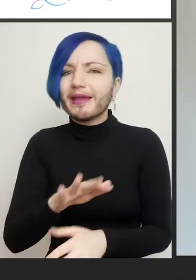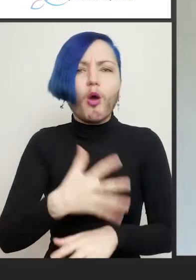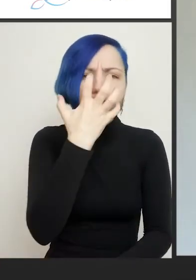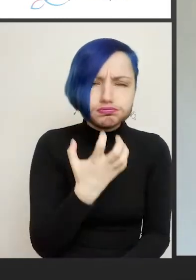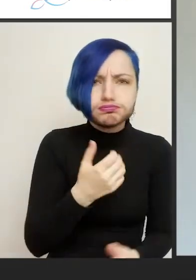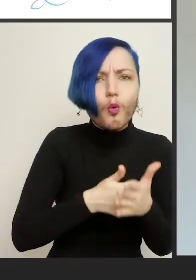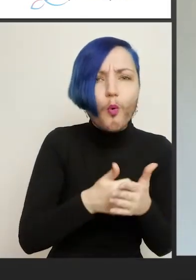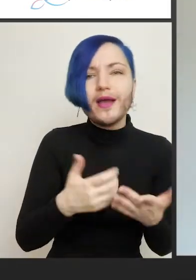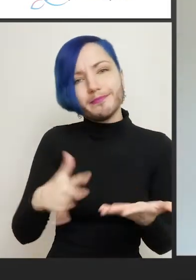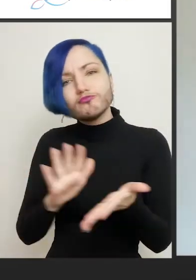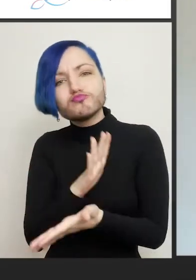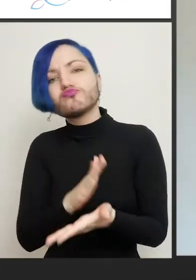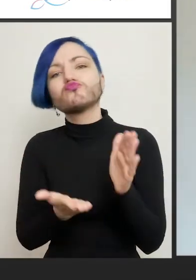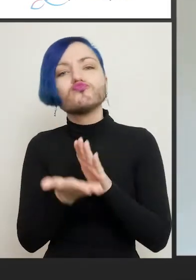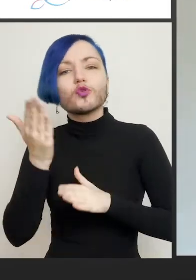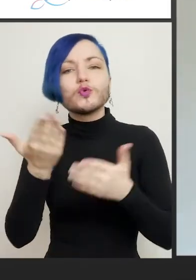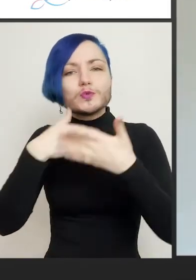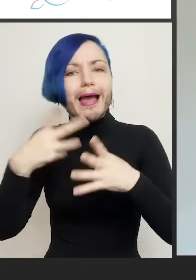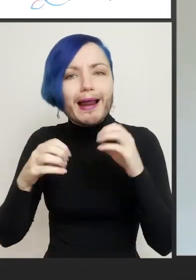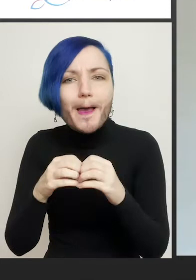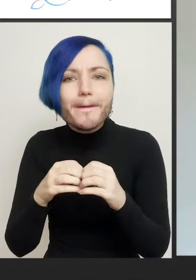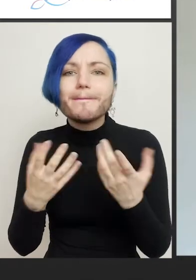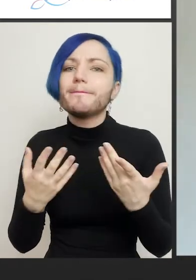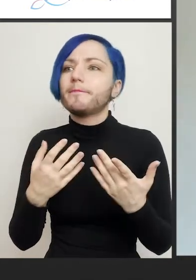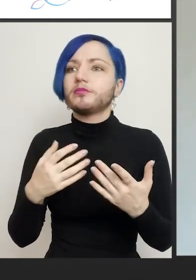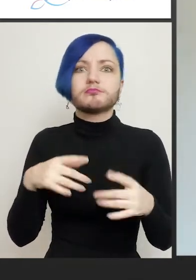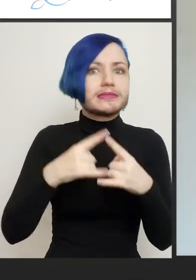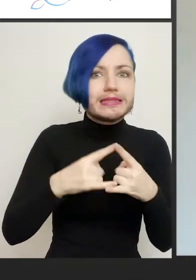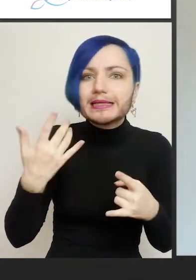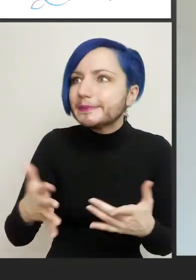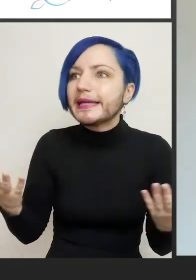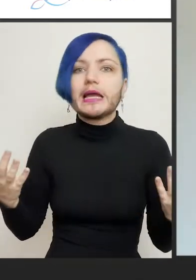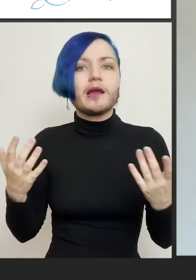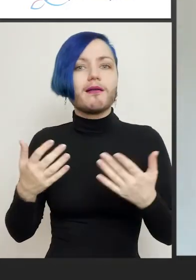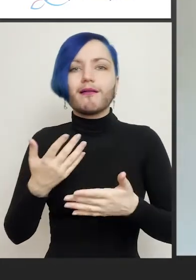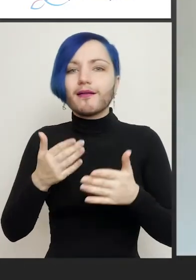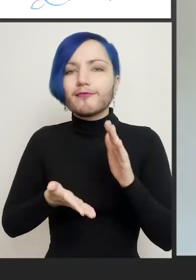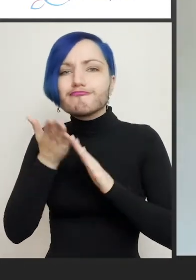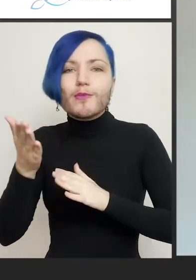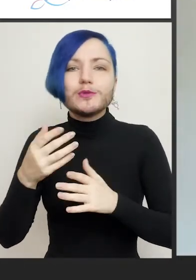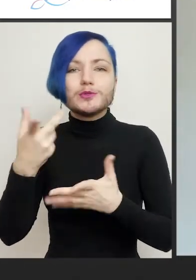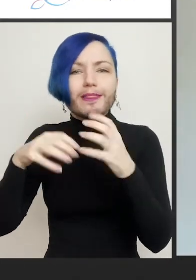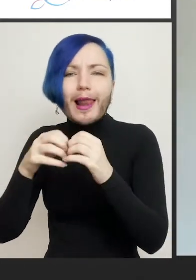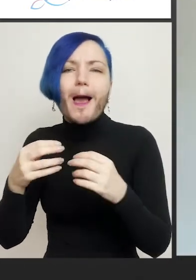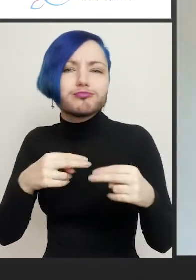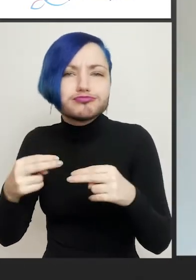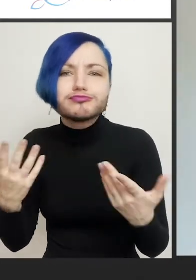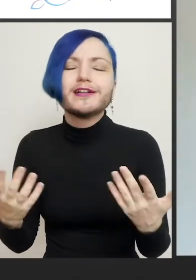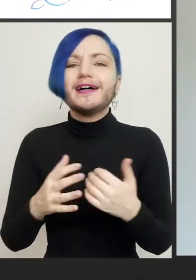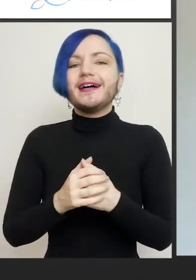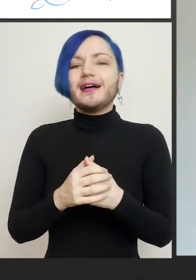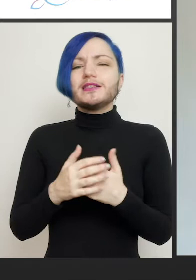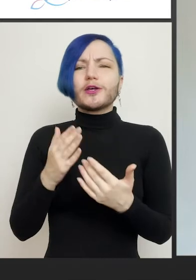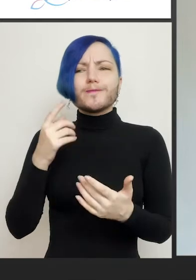miserable. People still had fun, still people went on nights out, people still had sex, people still went clubbing, and I think it's really important